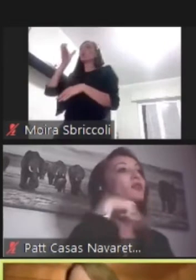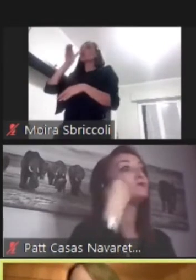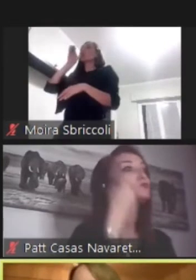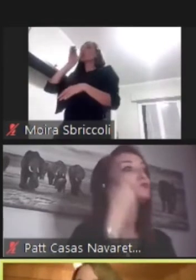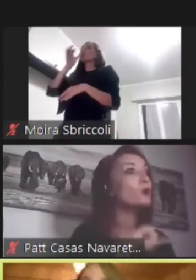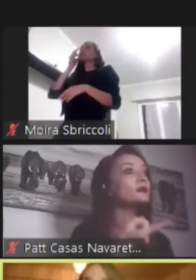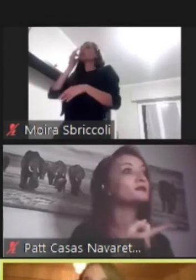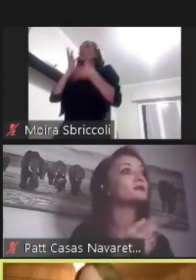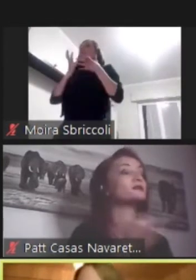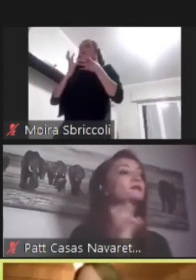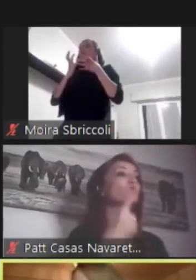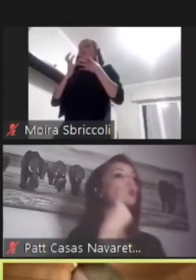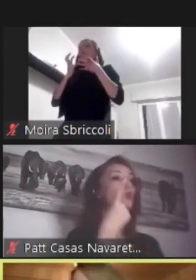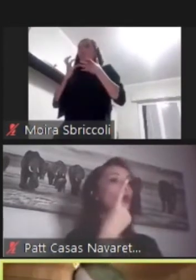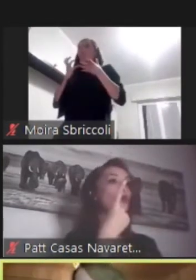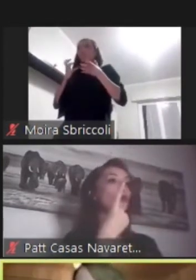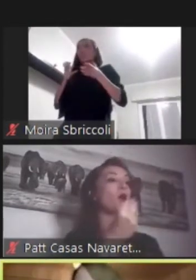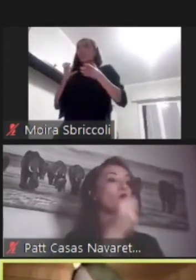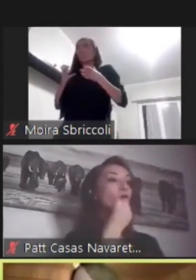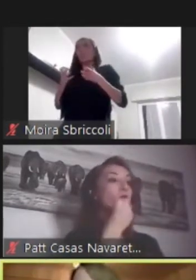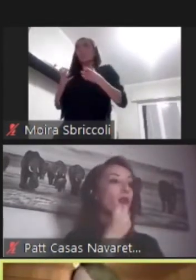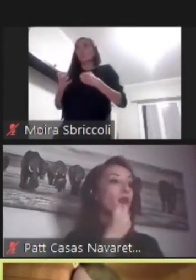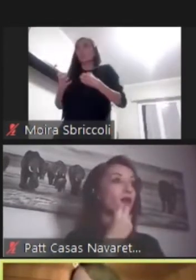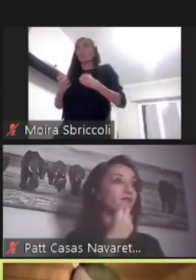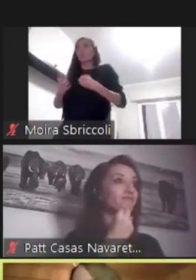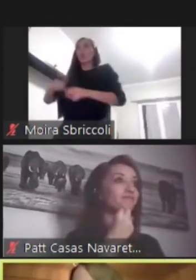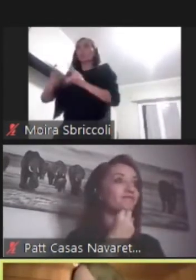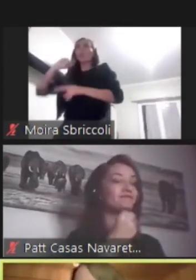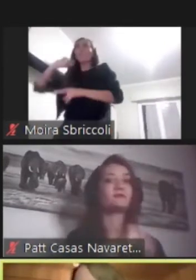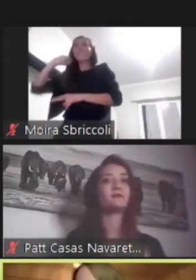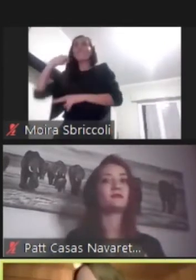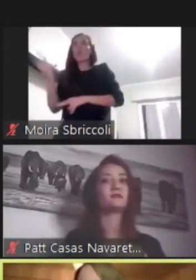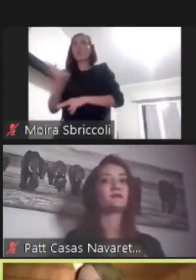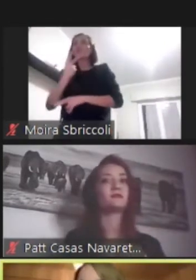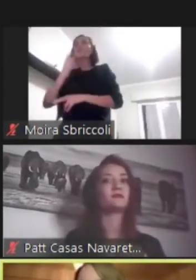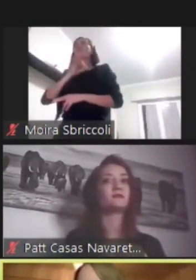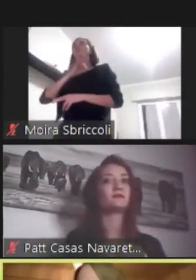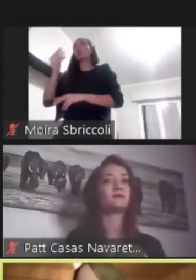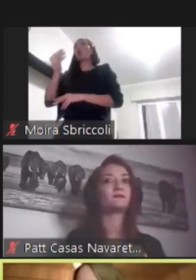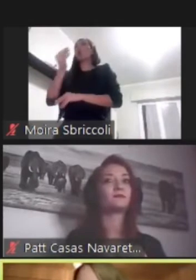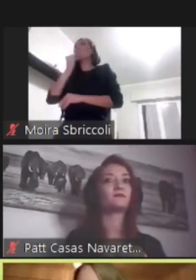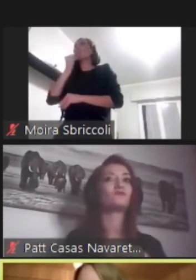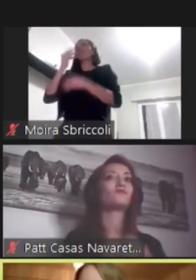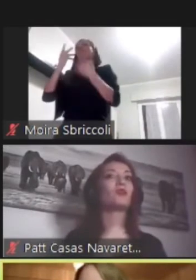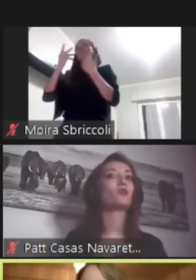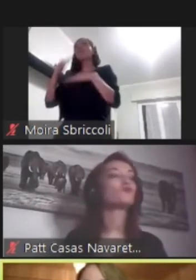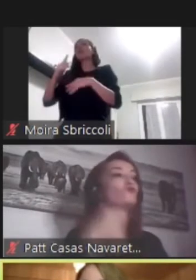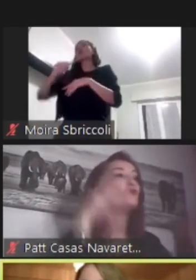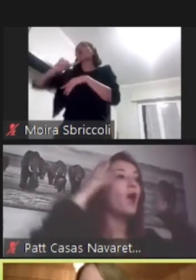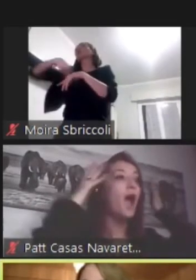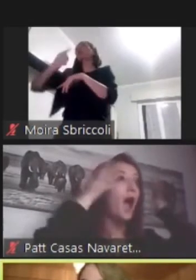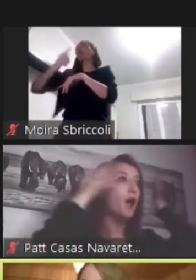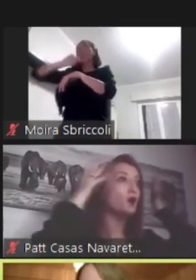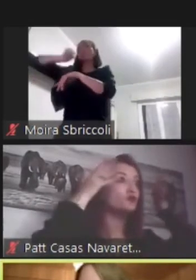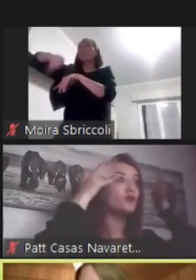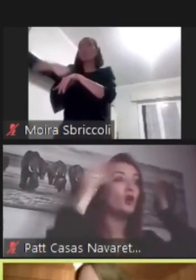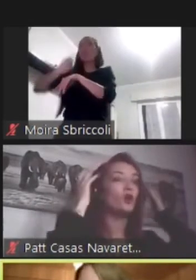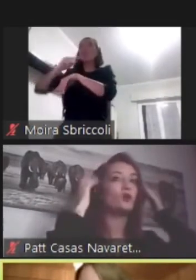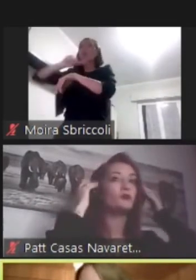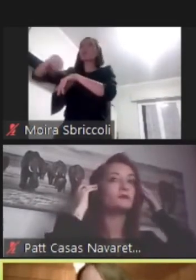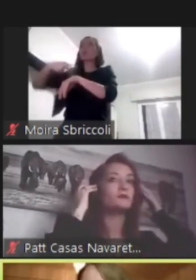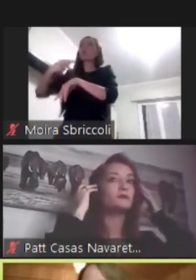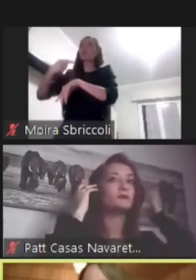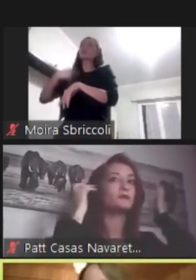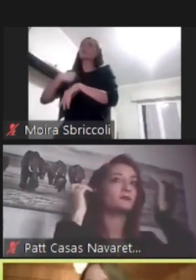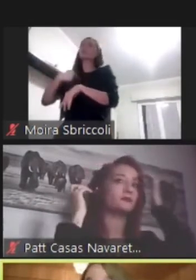Elite is maybe after a meal, in between meals, because the